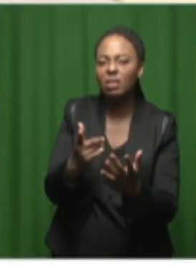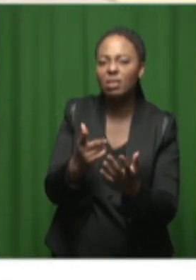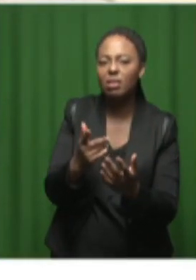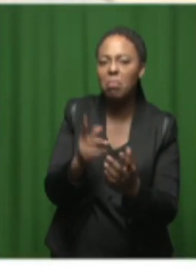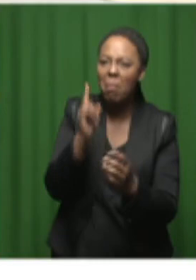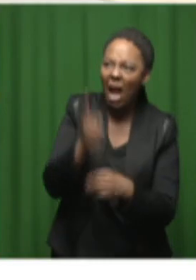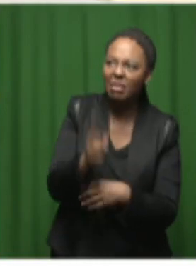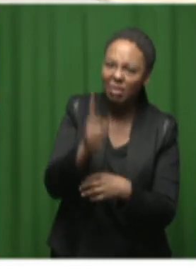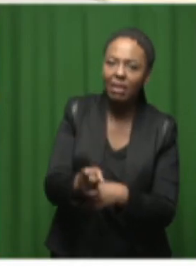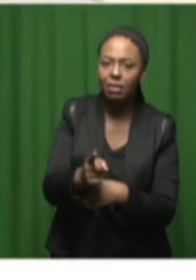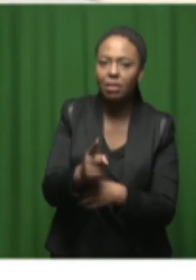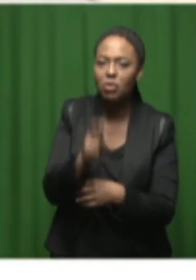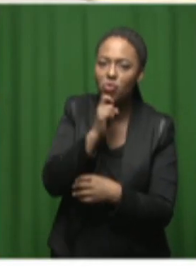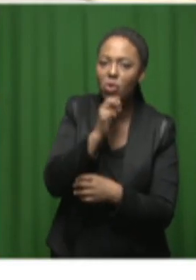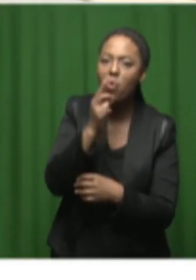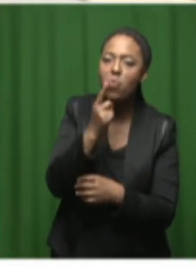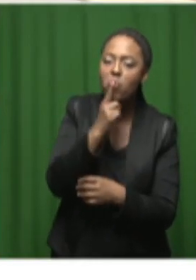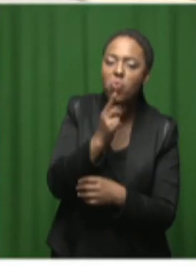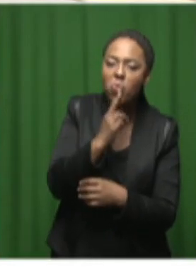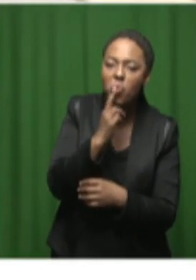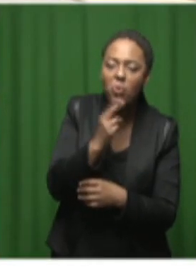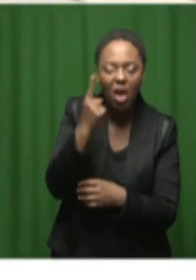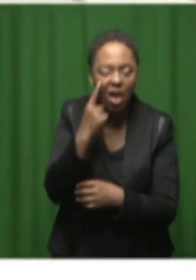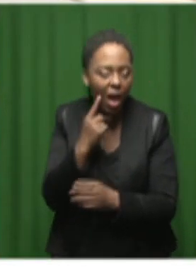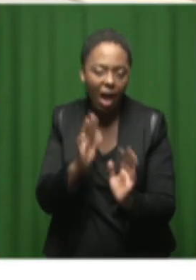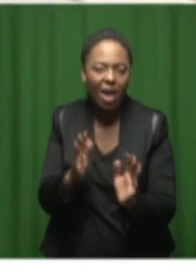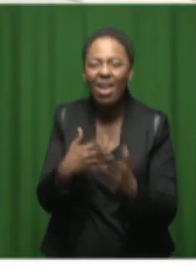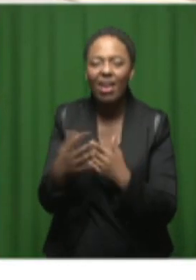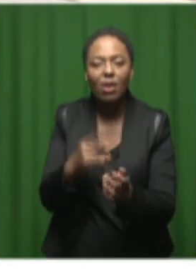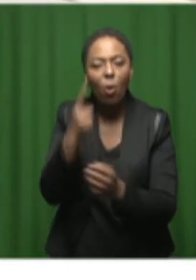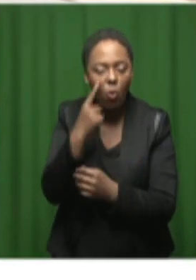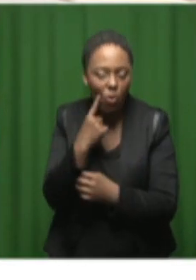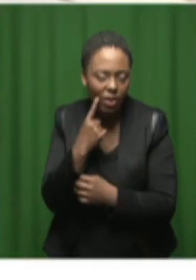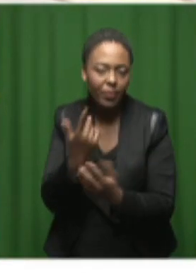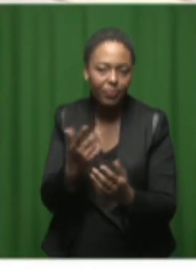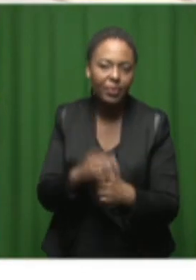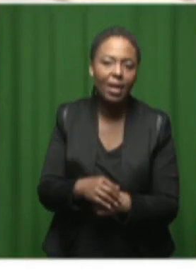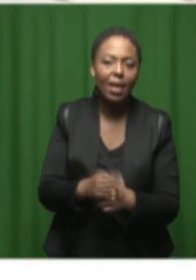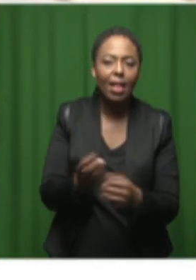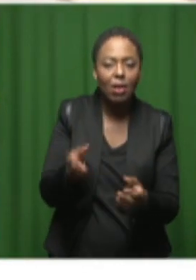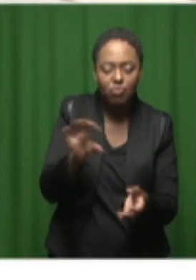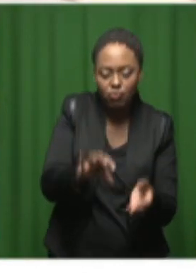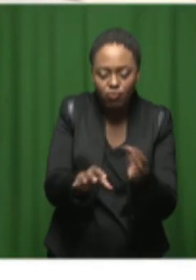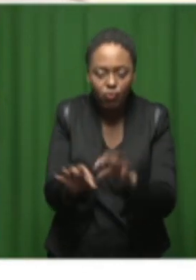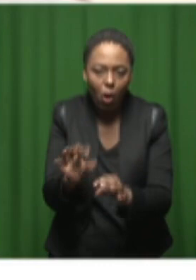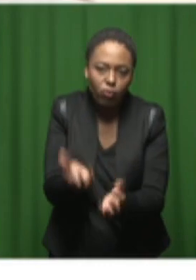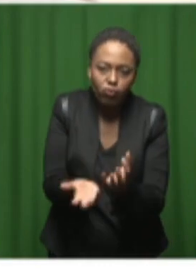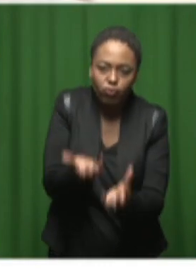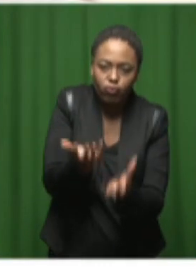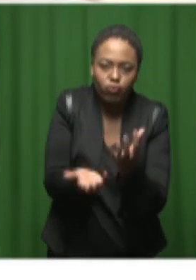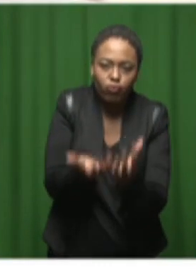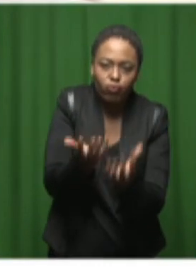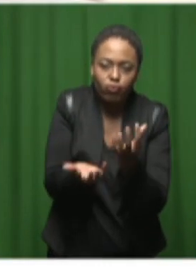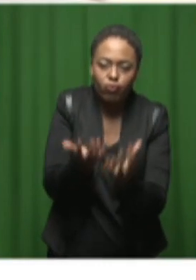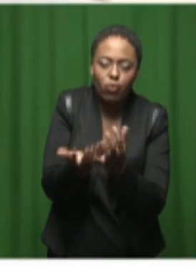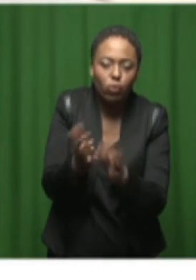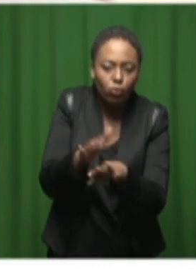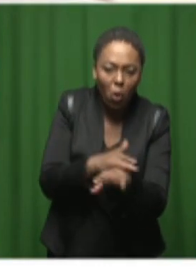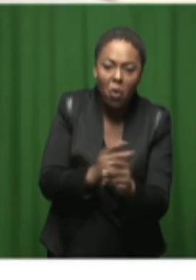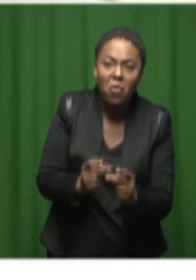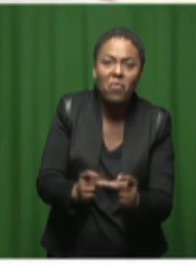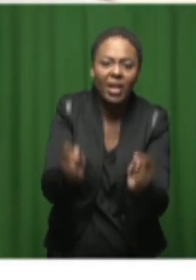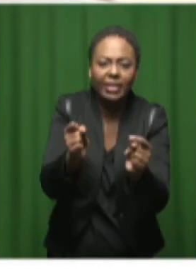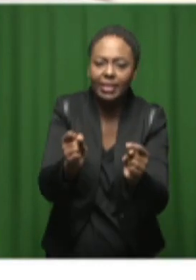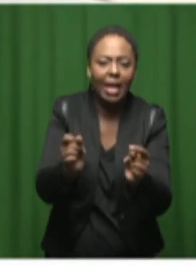and then you can add some stock as well, and then really just cook it slow. You don't have to hurry the process, and that's